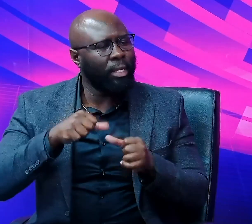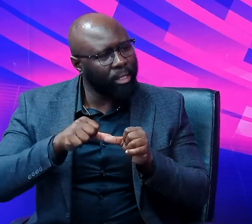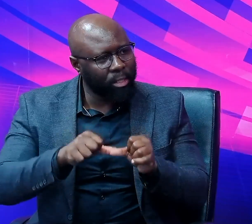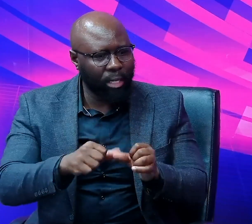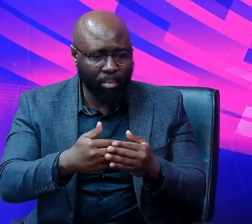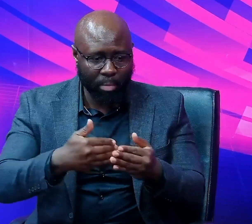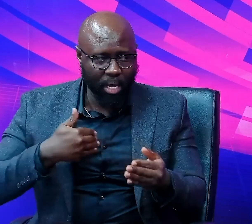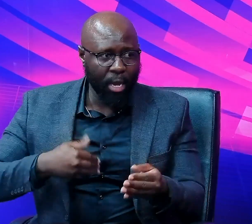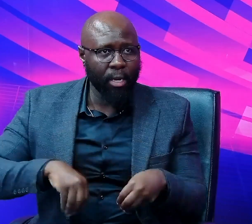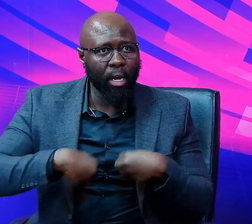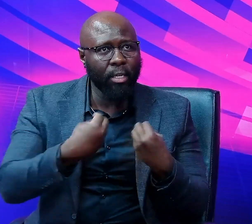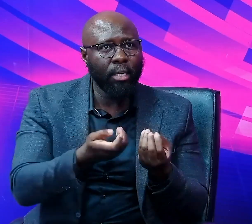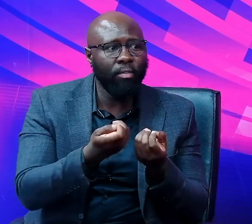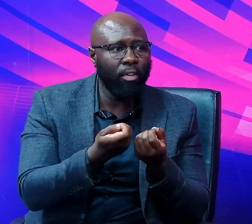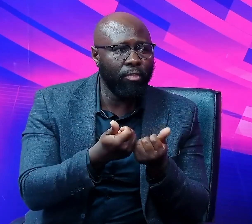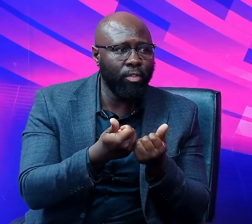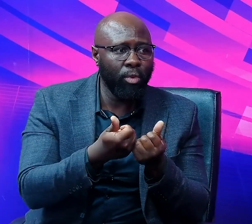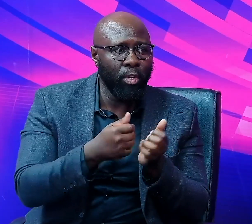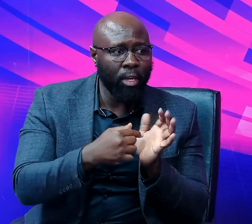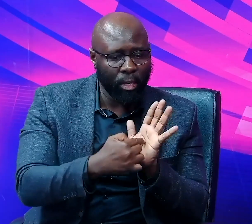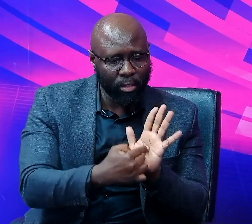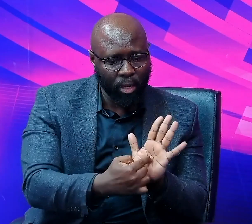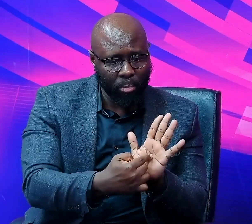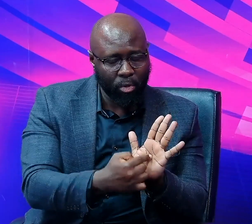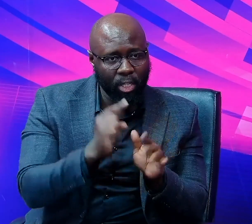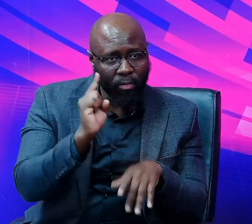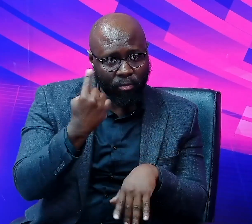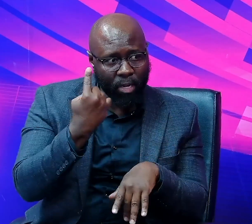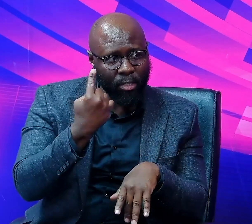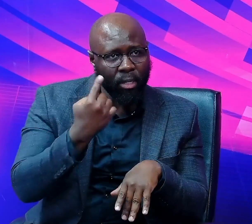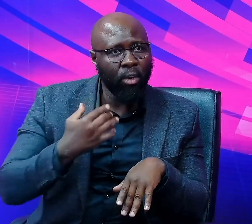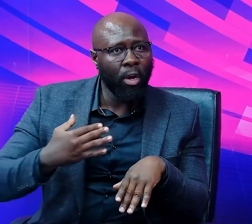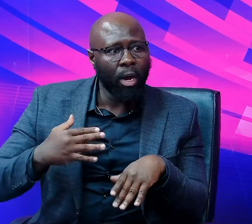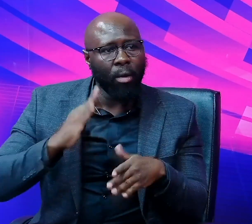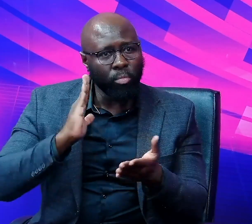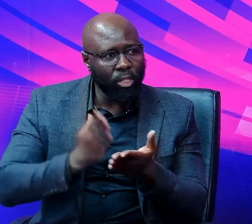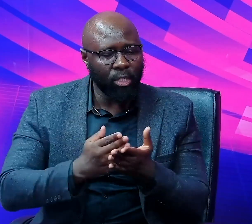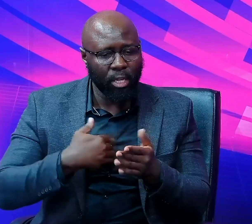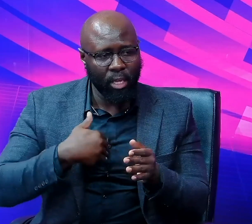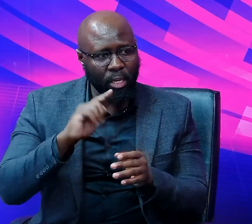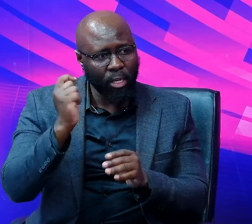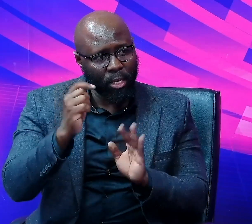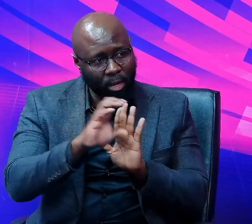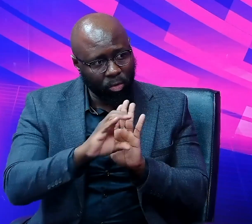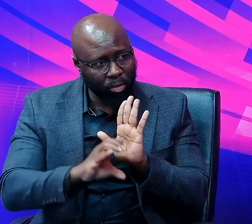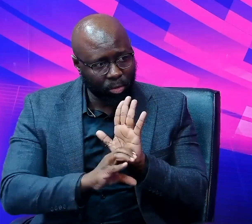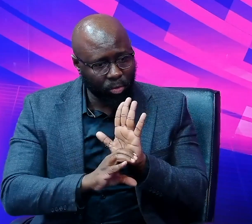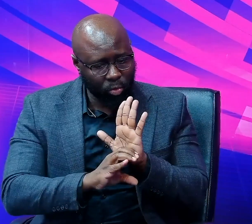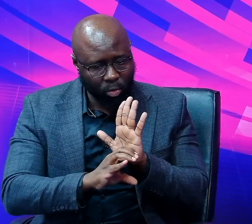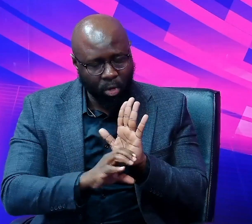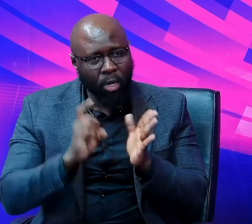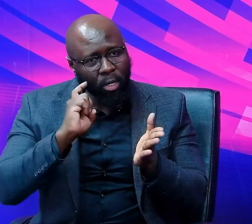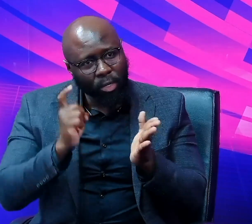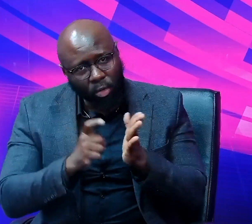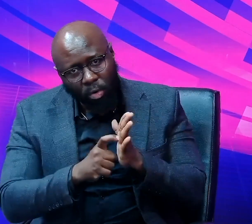global practice, then we are still behind. And I'll give a few examples. One, and we